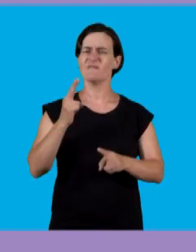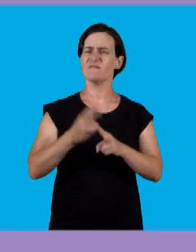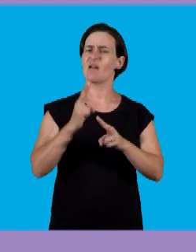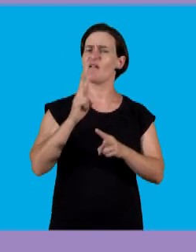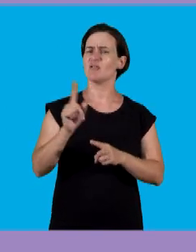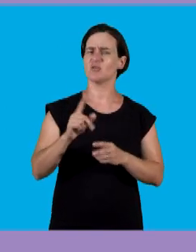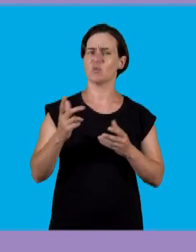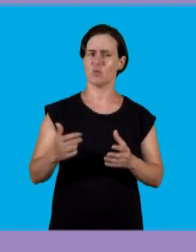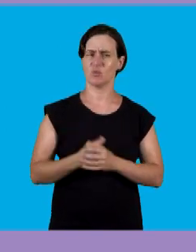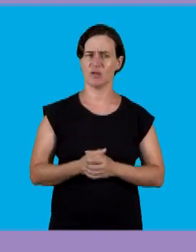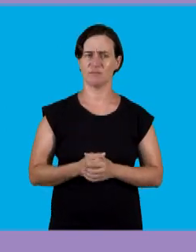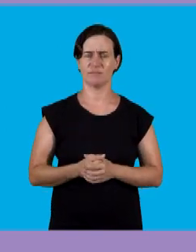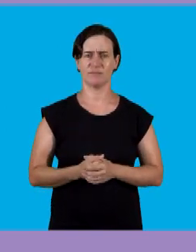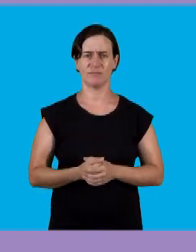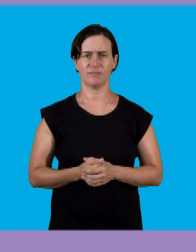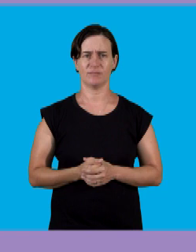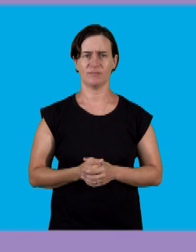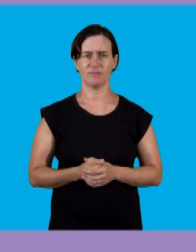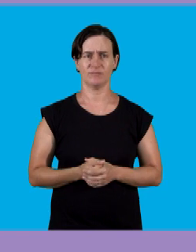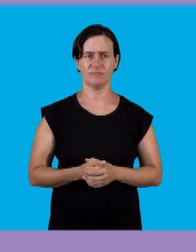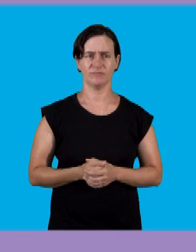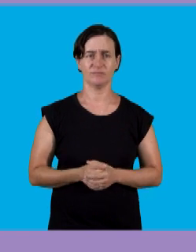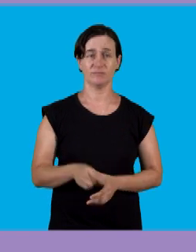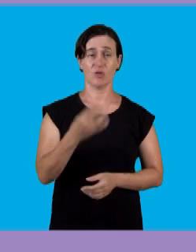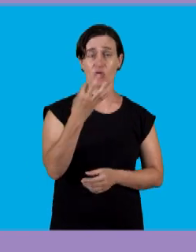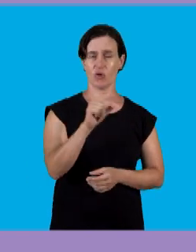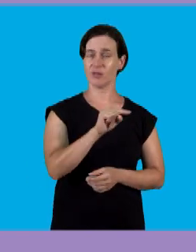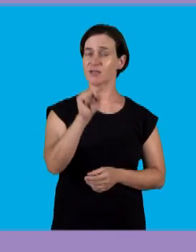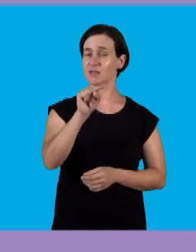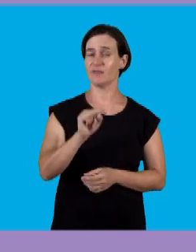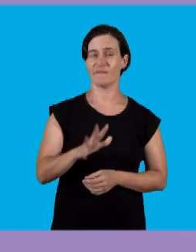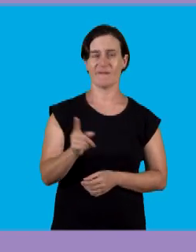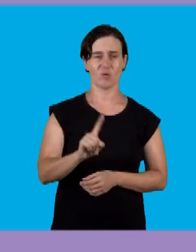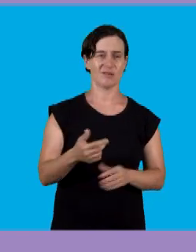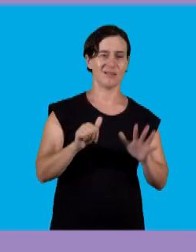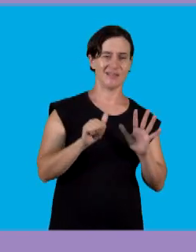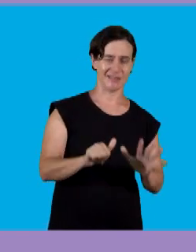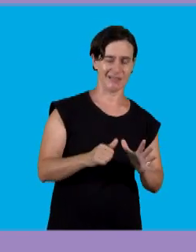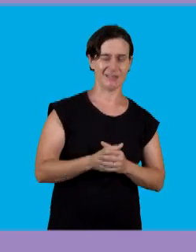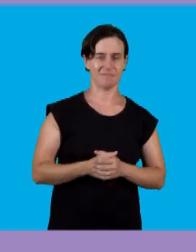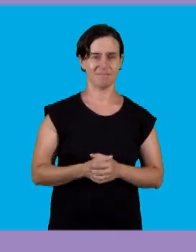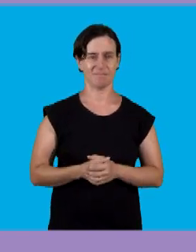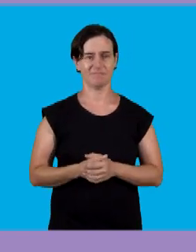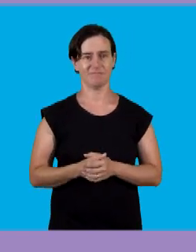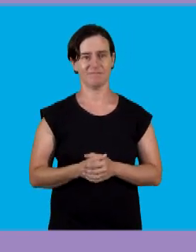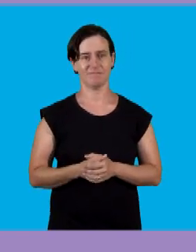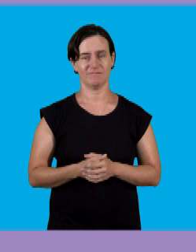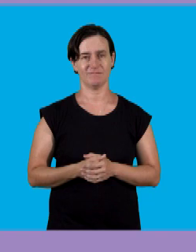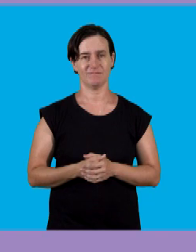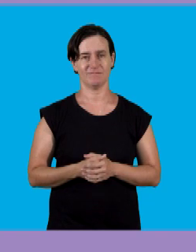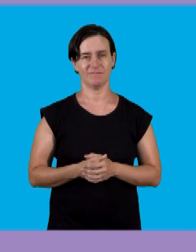answer going to be here? Well, 30 divided by 5 is 6, and we are going to write the variables as they